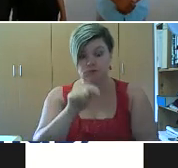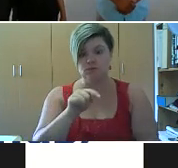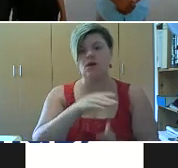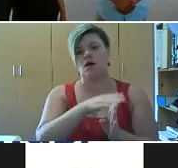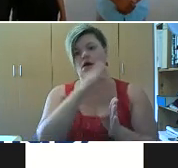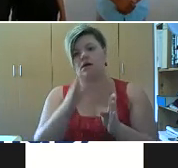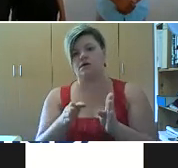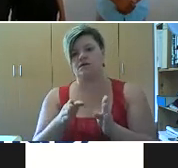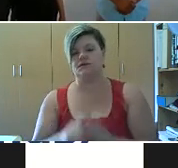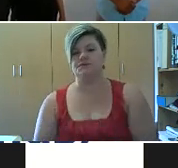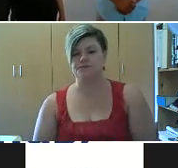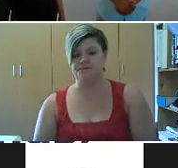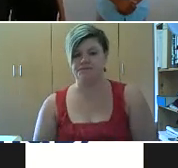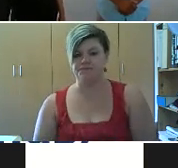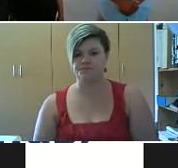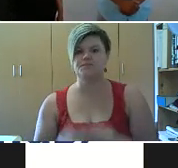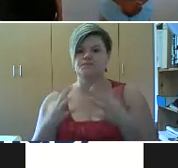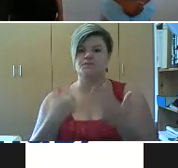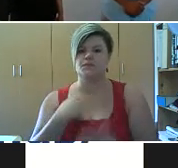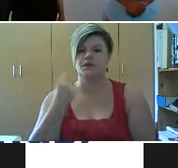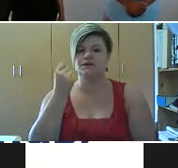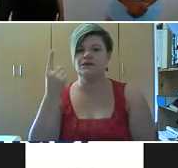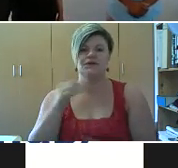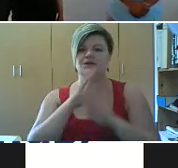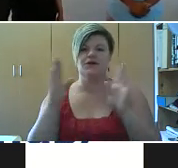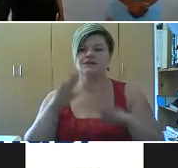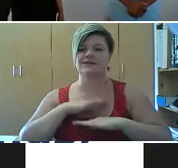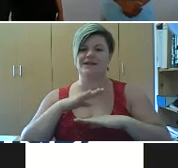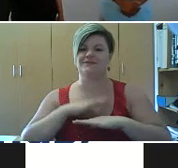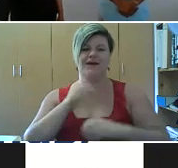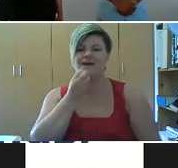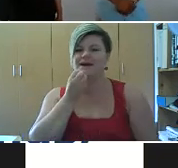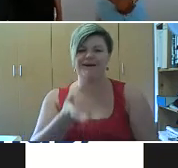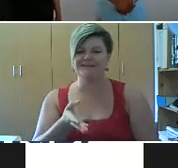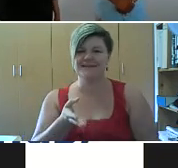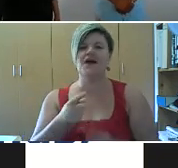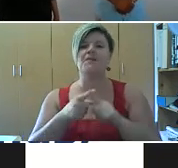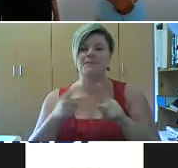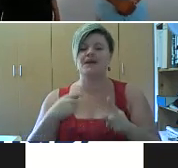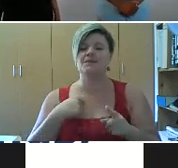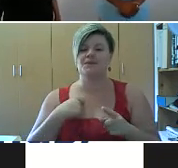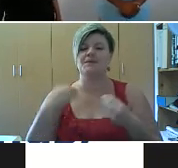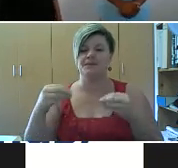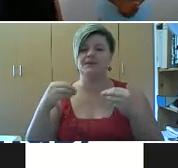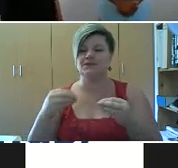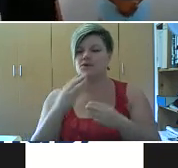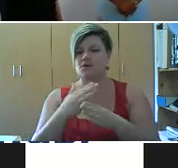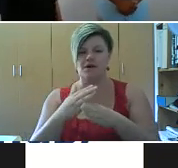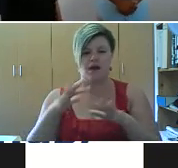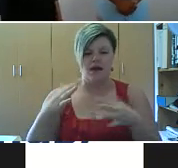after. So I realize that's not a very satisfying answer, but we're working on figuring it